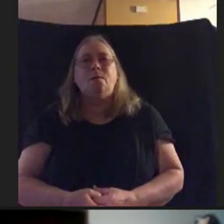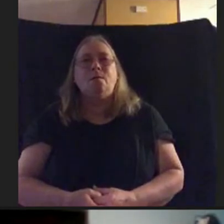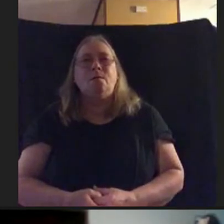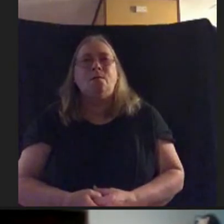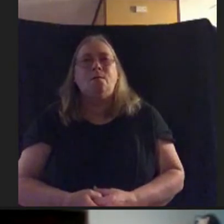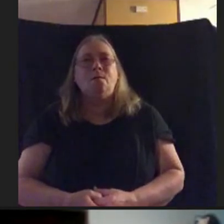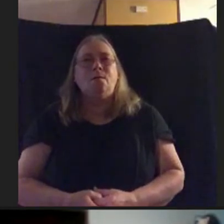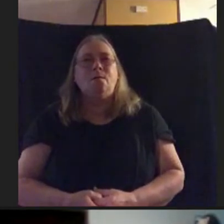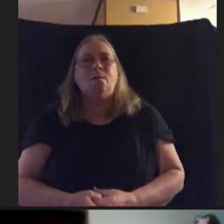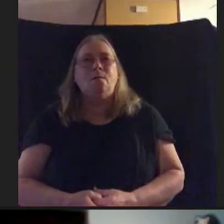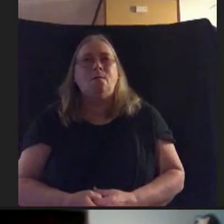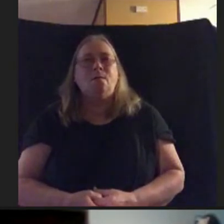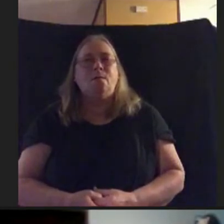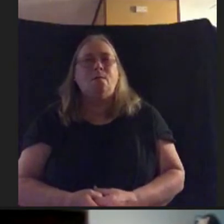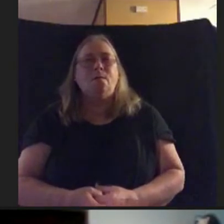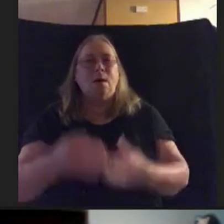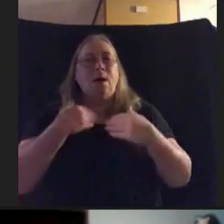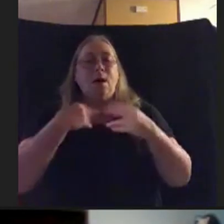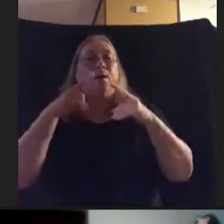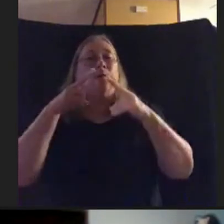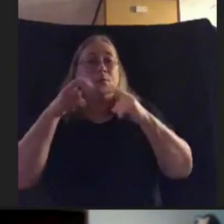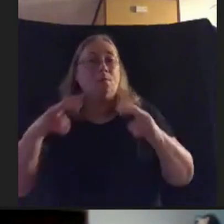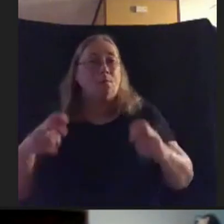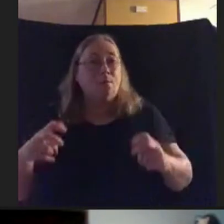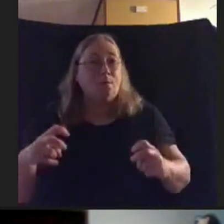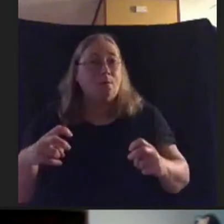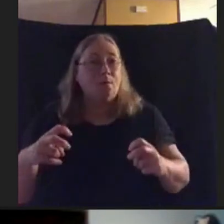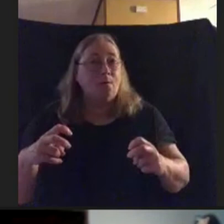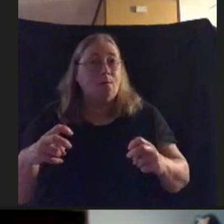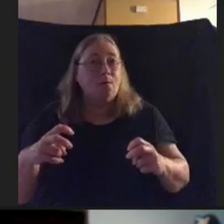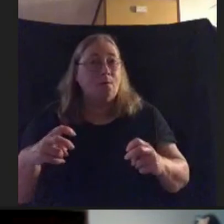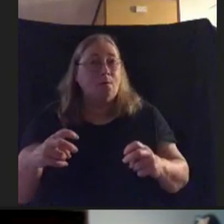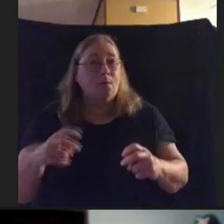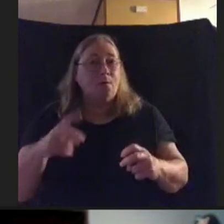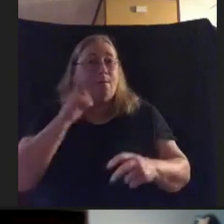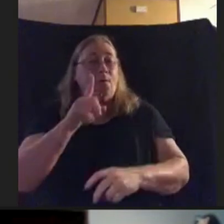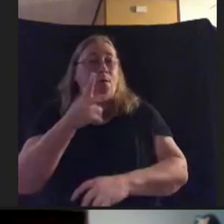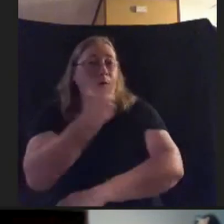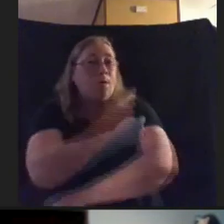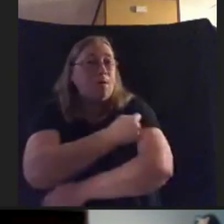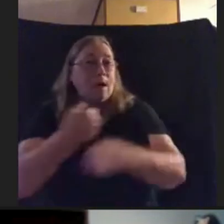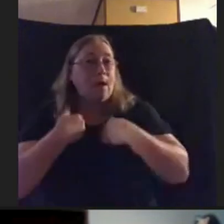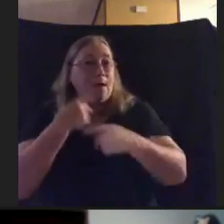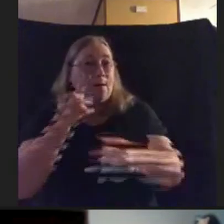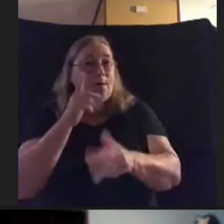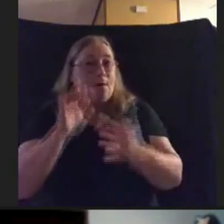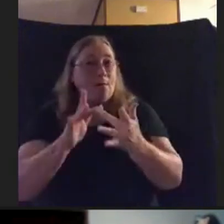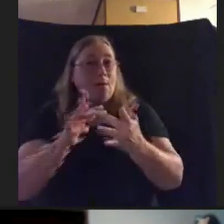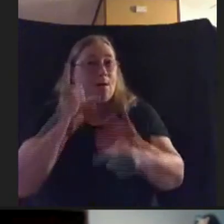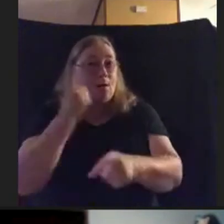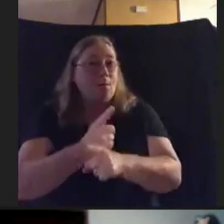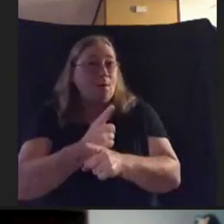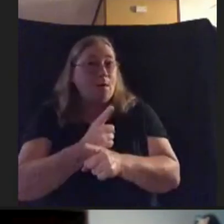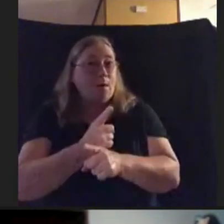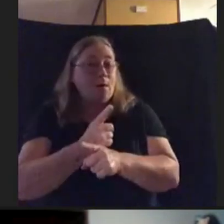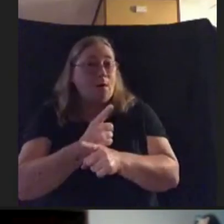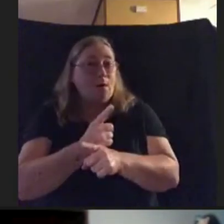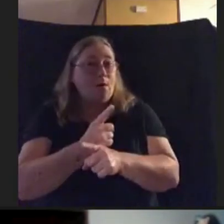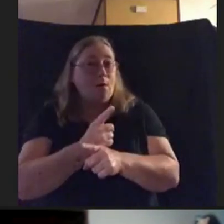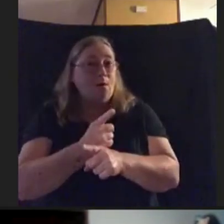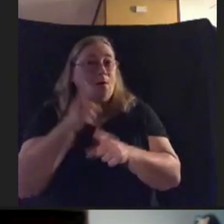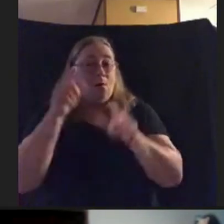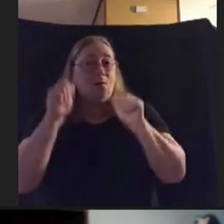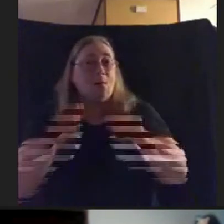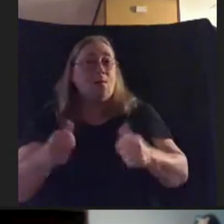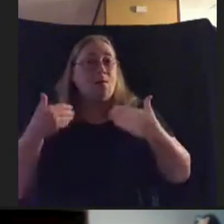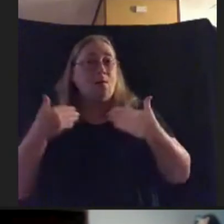have breakdown by race on who has received vaccinations, don't we, on our website? On that one report. So you can go ahead, you guys